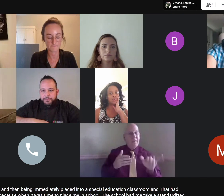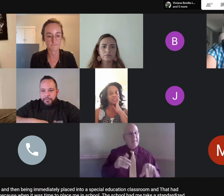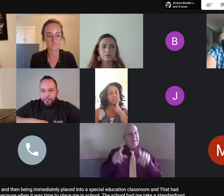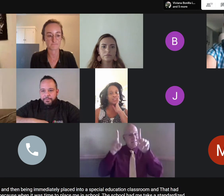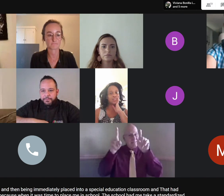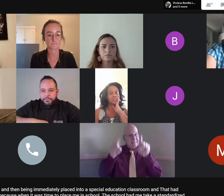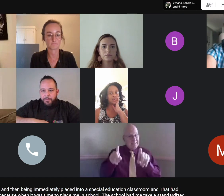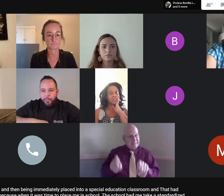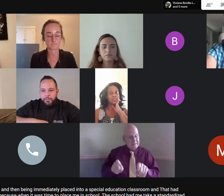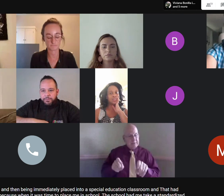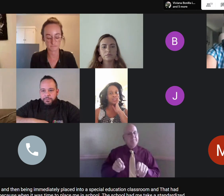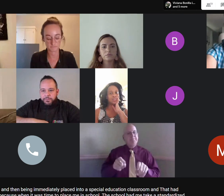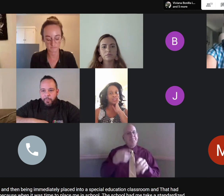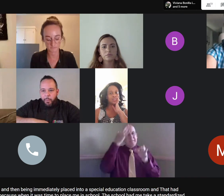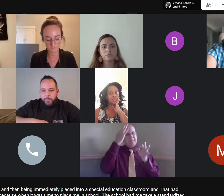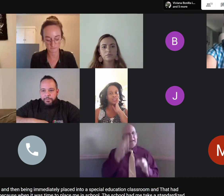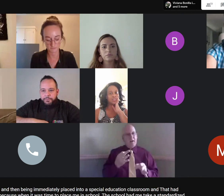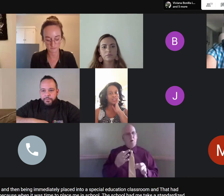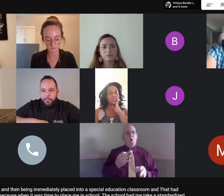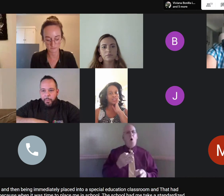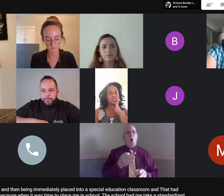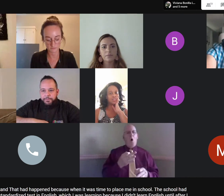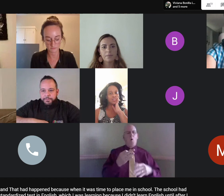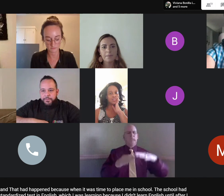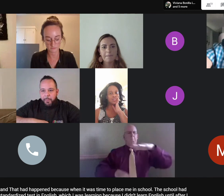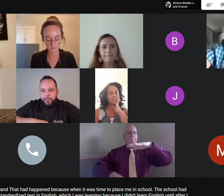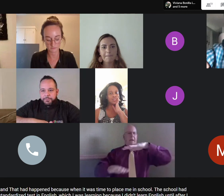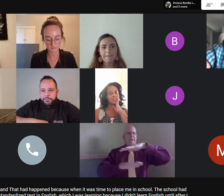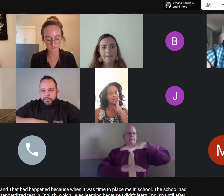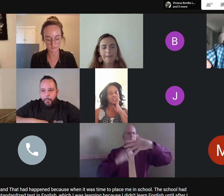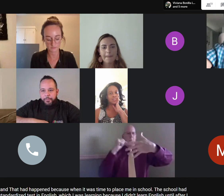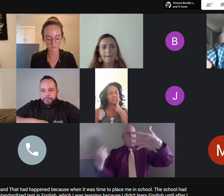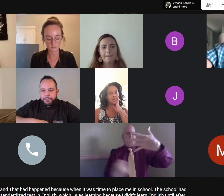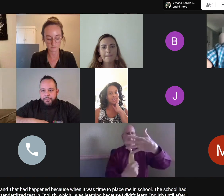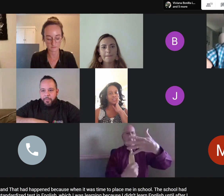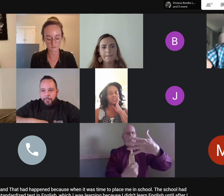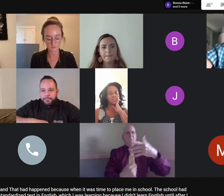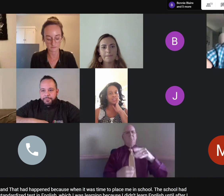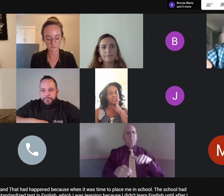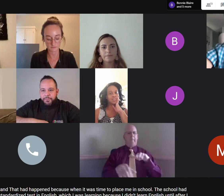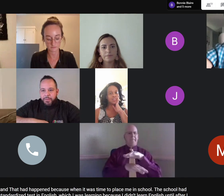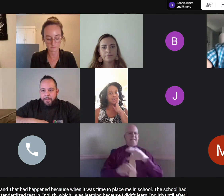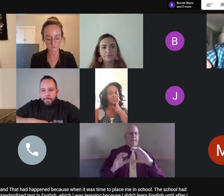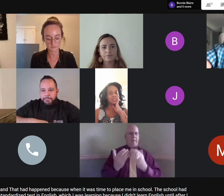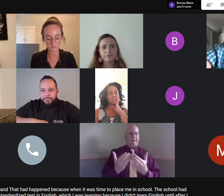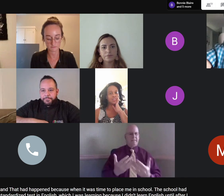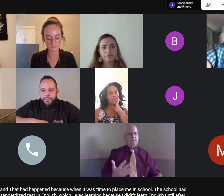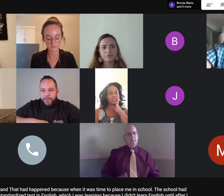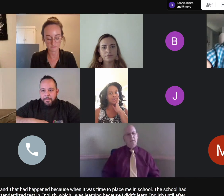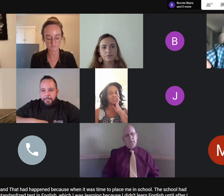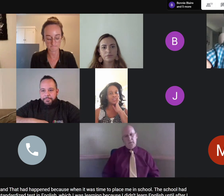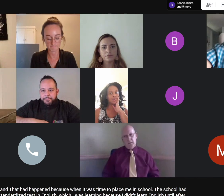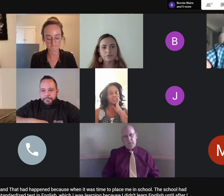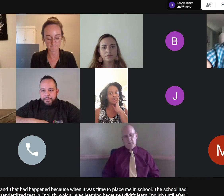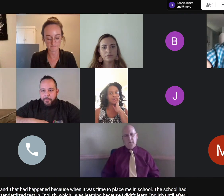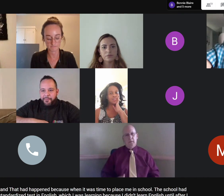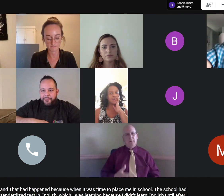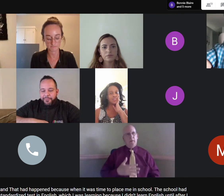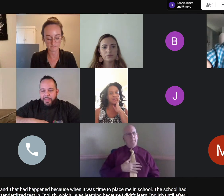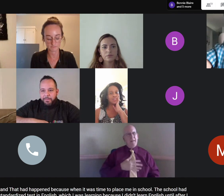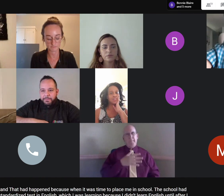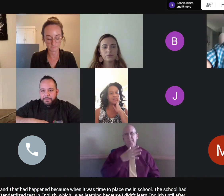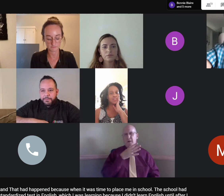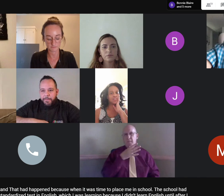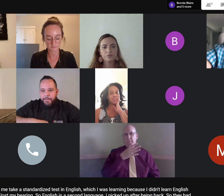tests determined that I was to be placed in a special education classroom. My mom, who I don't know if